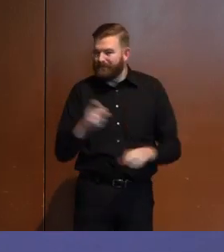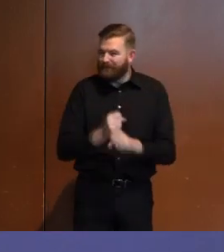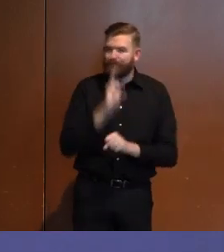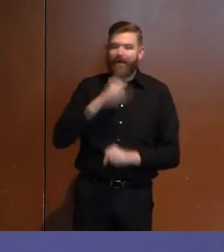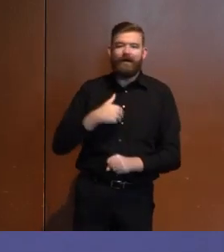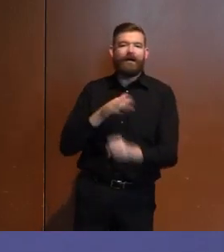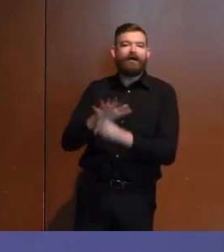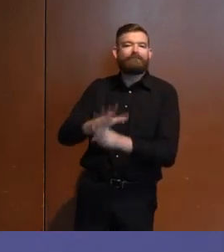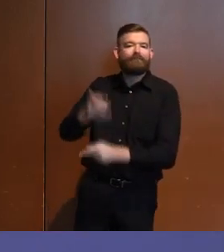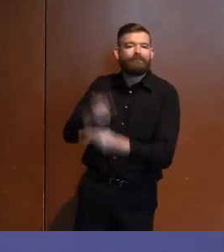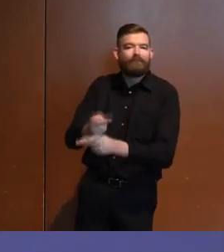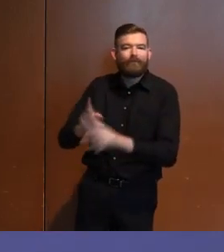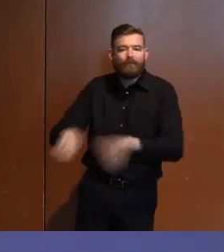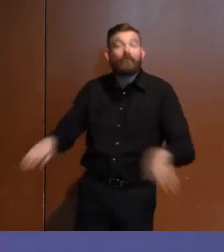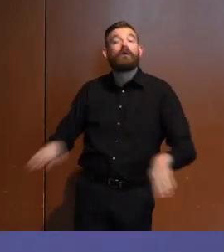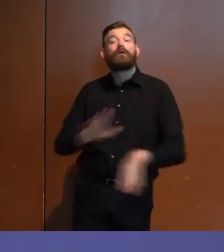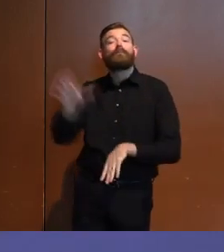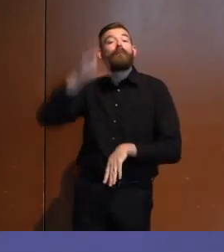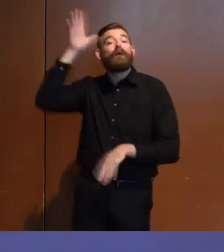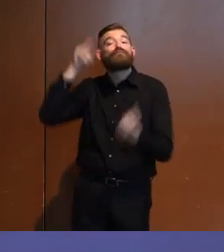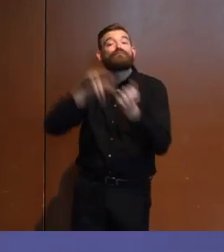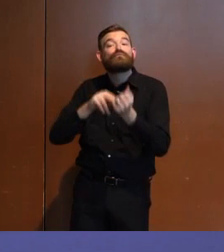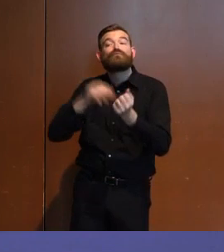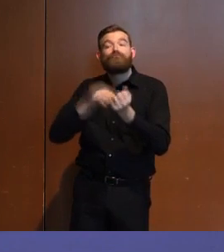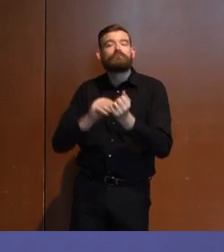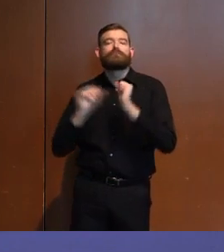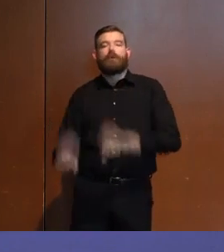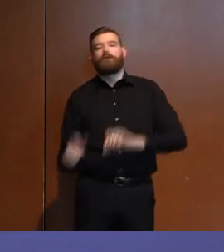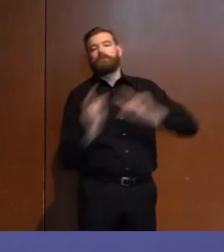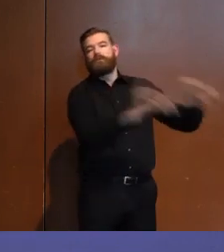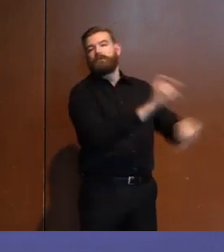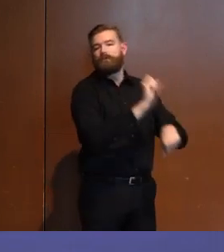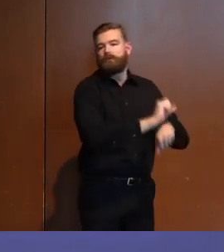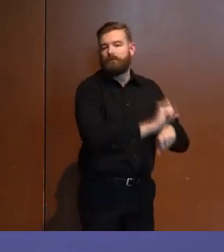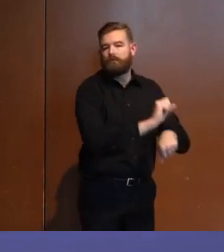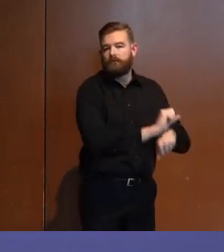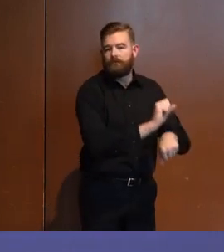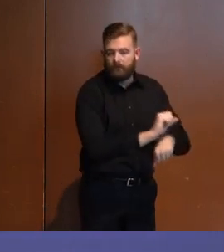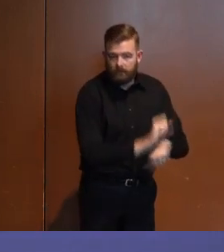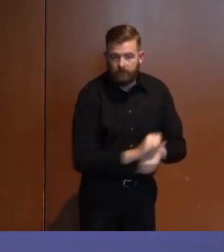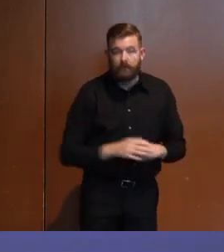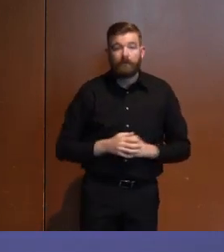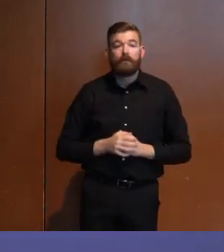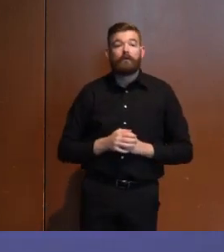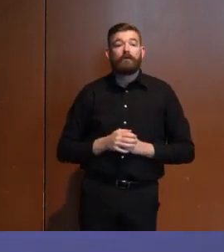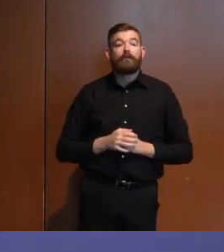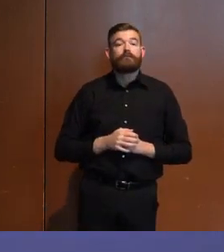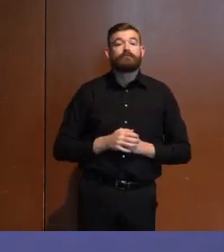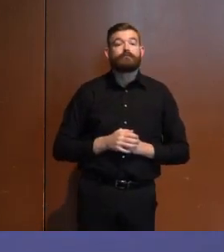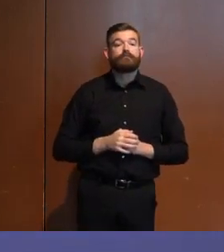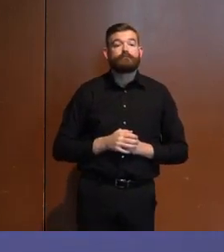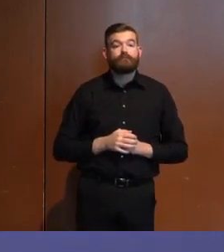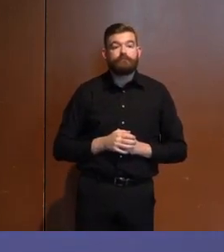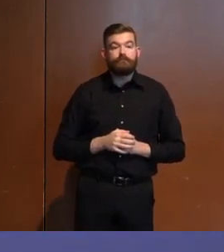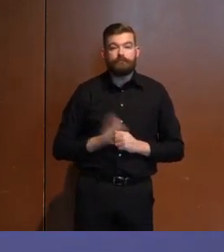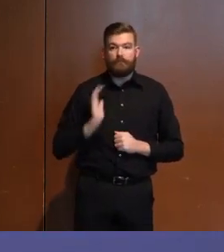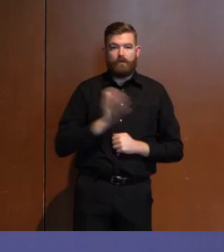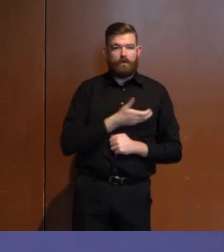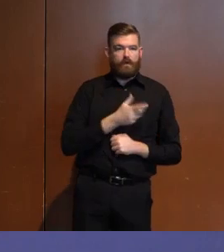their families. We had some really good help and input from our legislative partners, and again, I can't say enough good things about